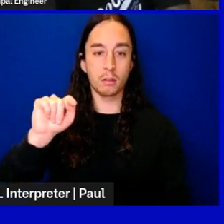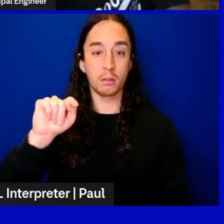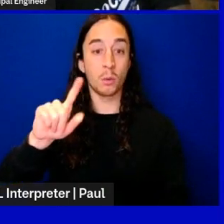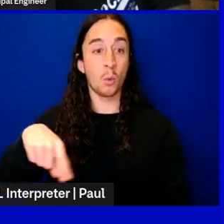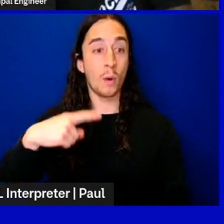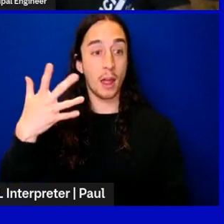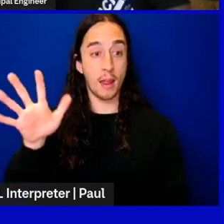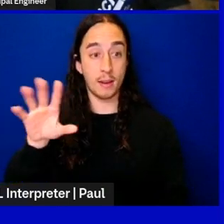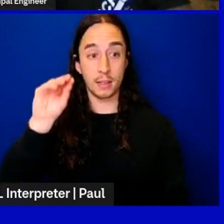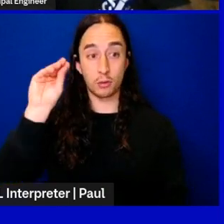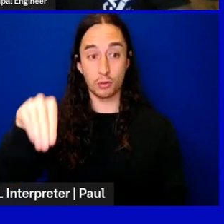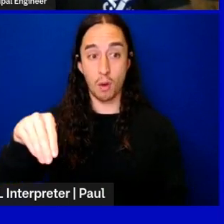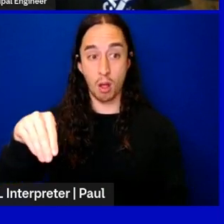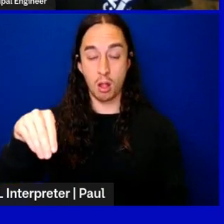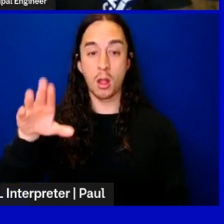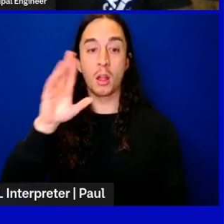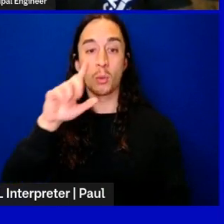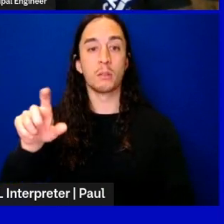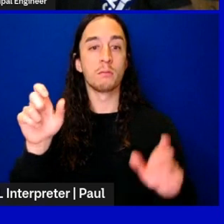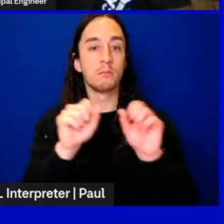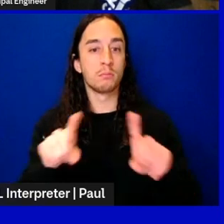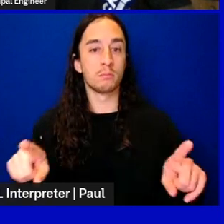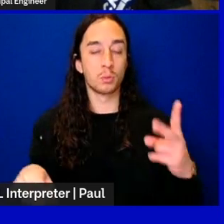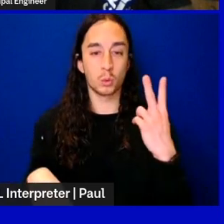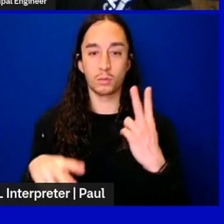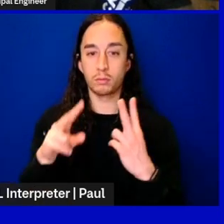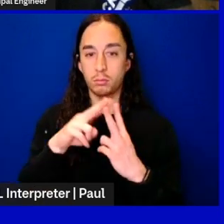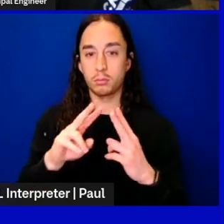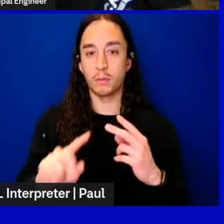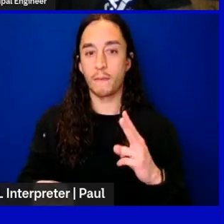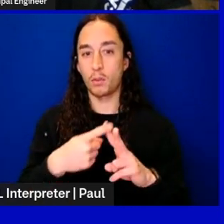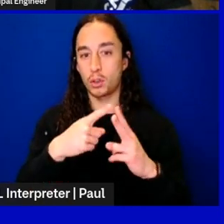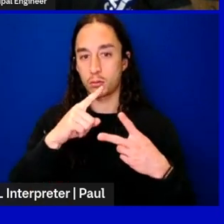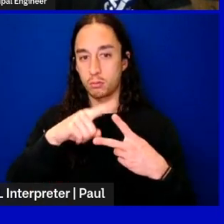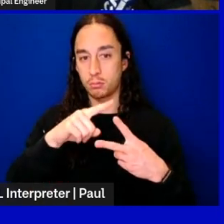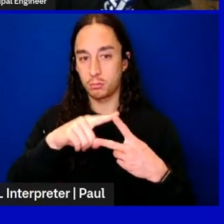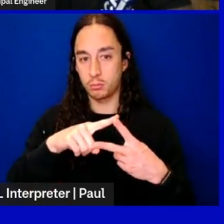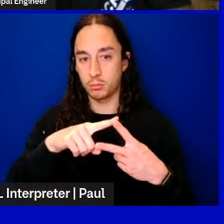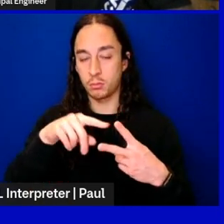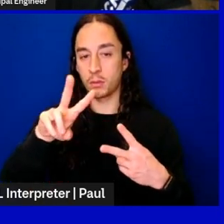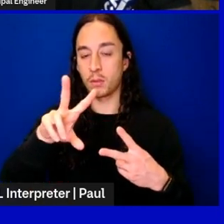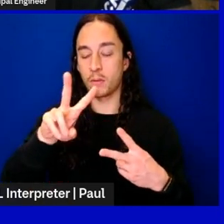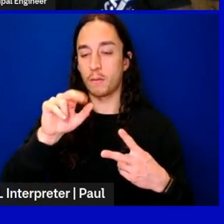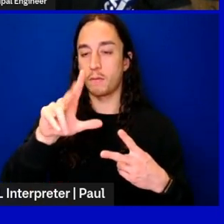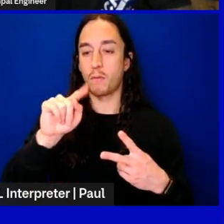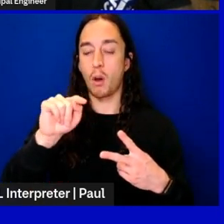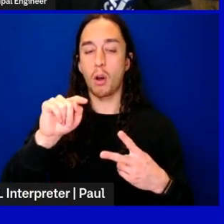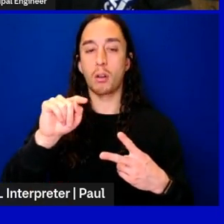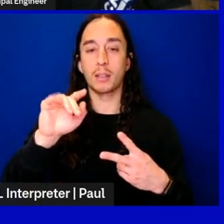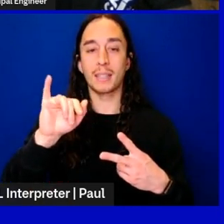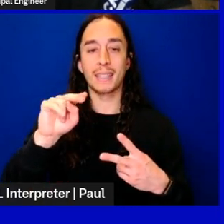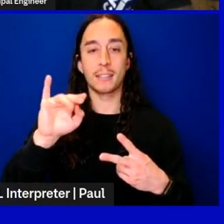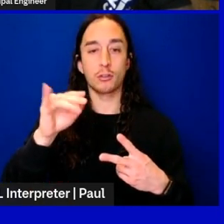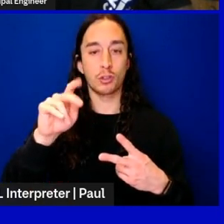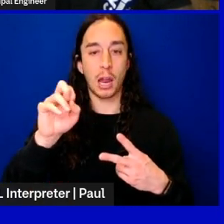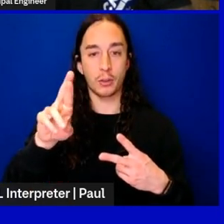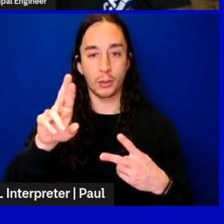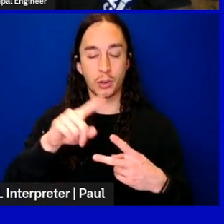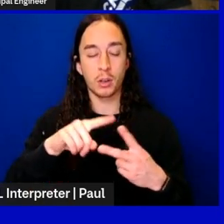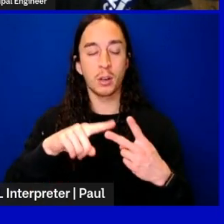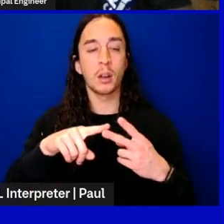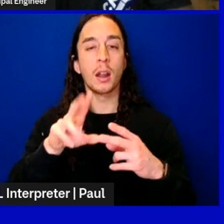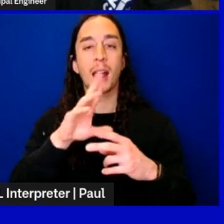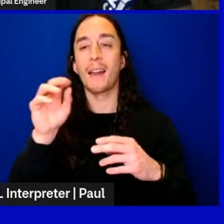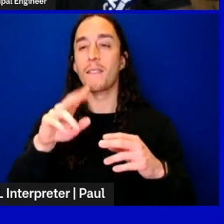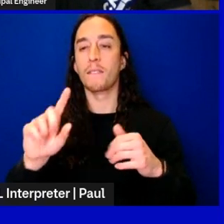to deploy the two pods. First is a Vault pod, second one is a Vault injector. And first, we need to do some